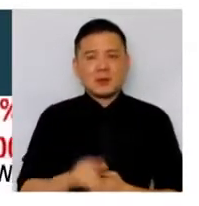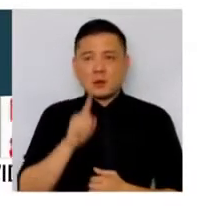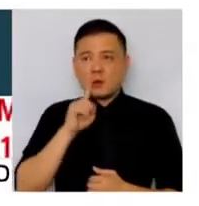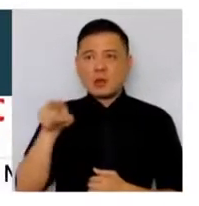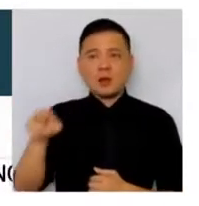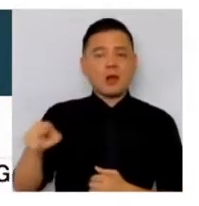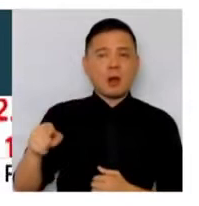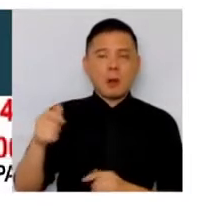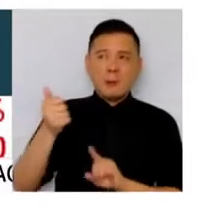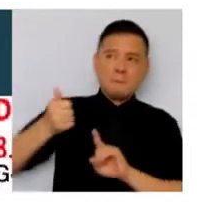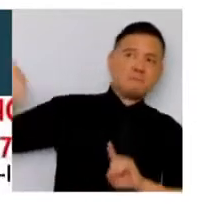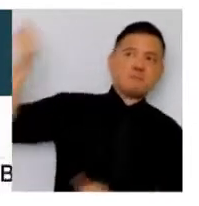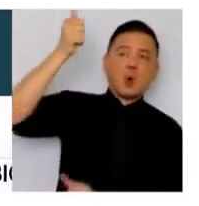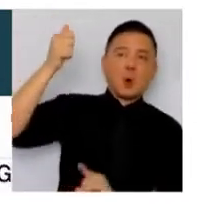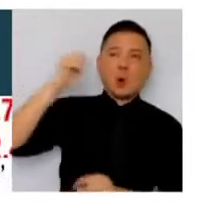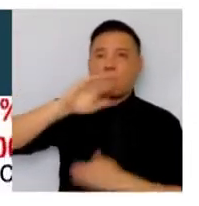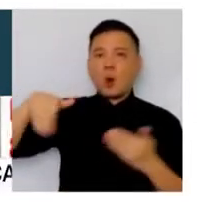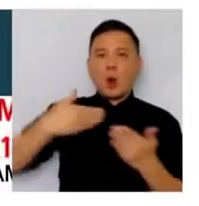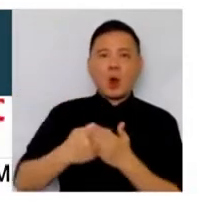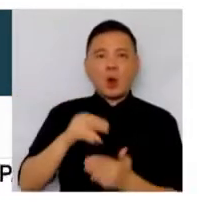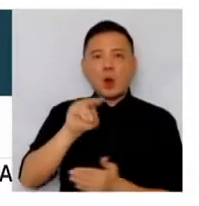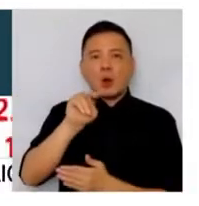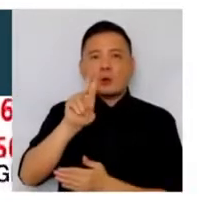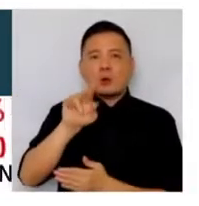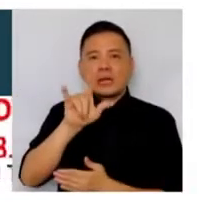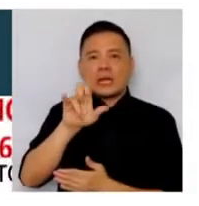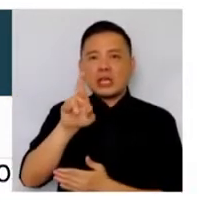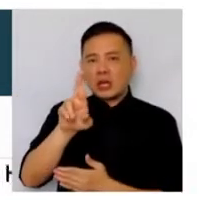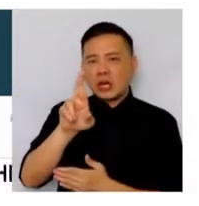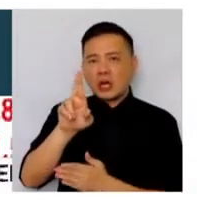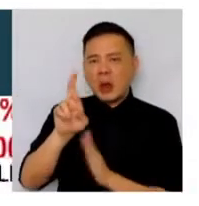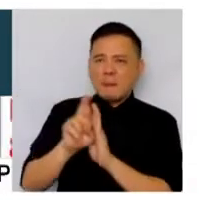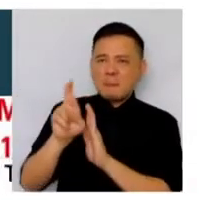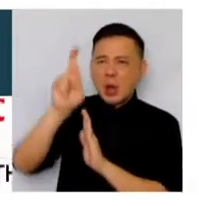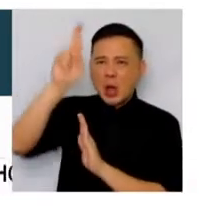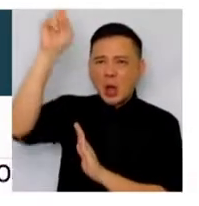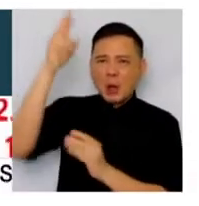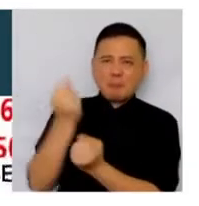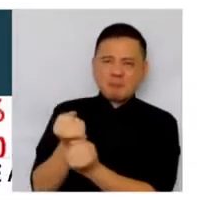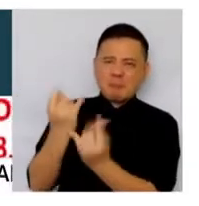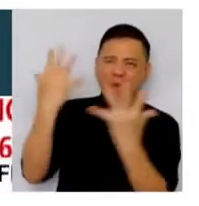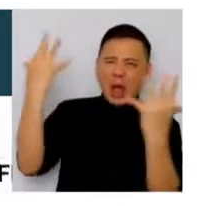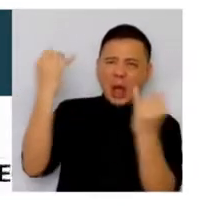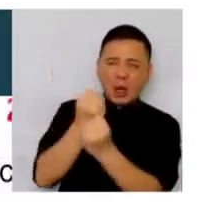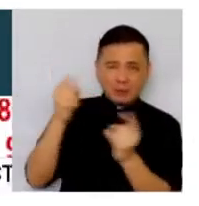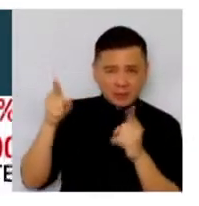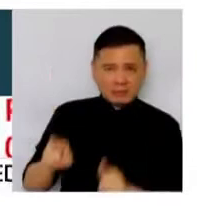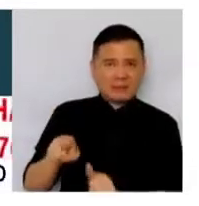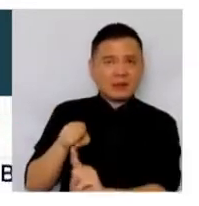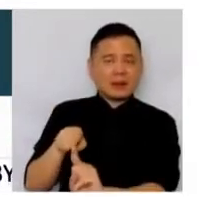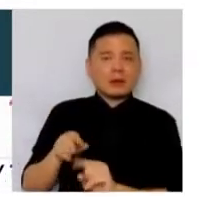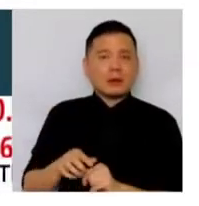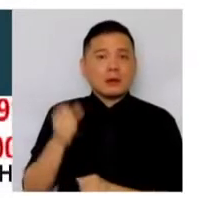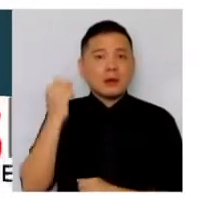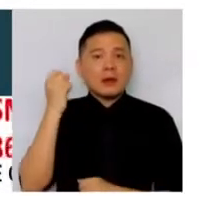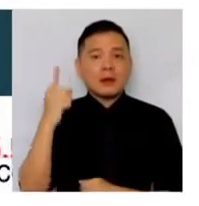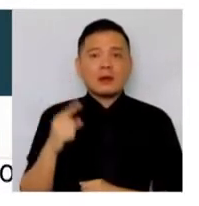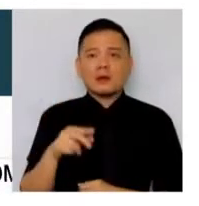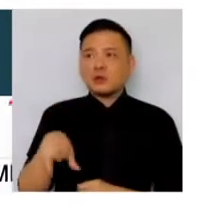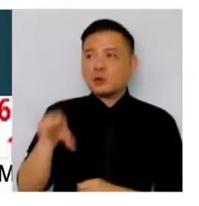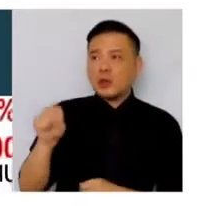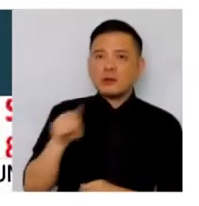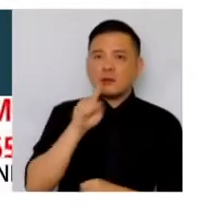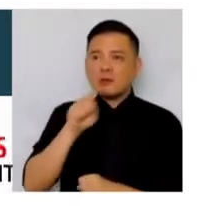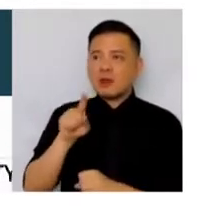superpower who had all the nuclear warheads behind him. And the West just keeps on pushing and pushing him.